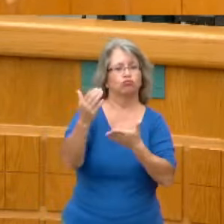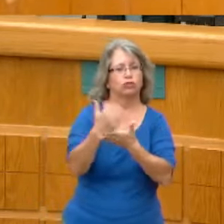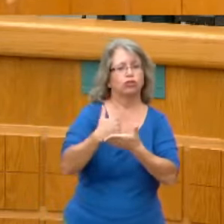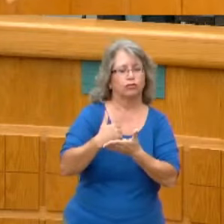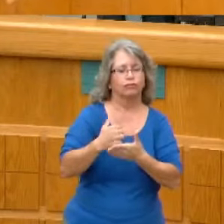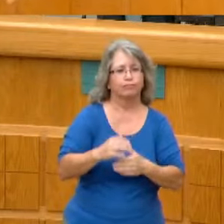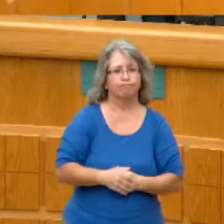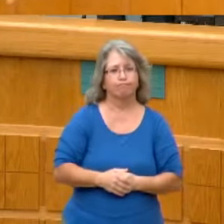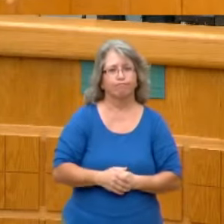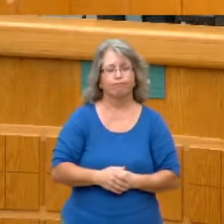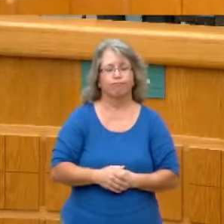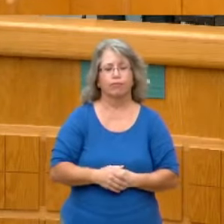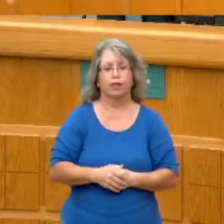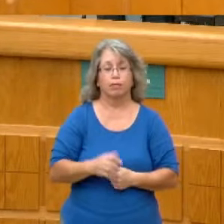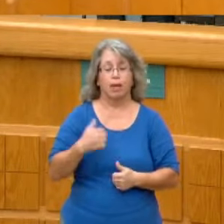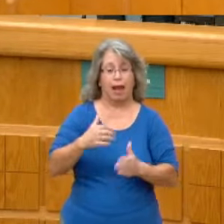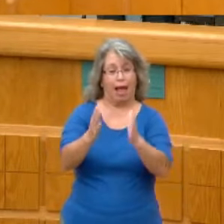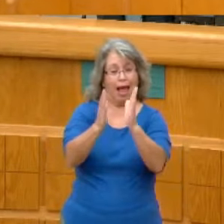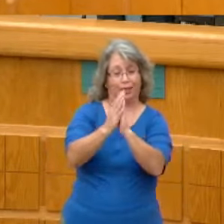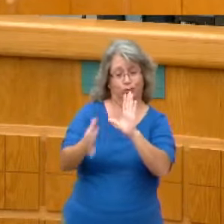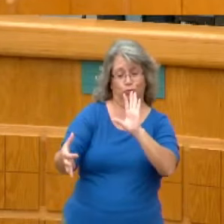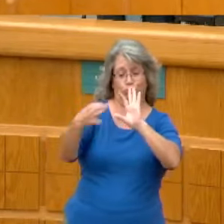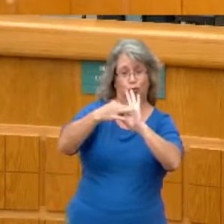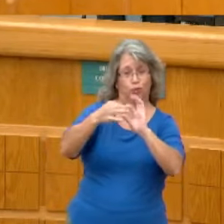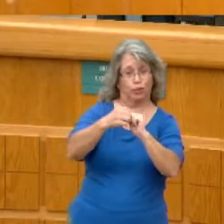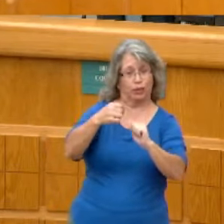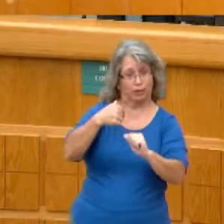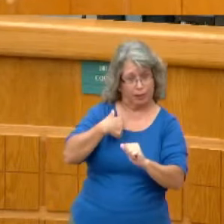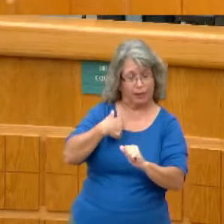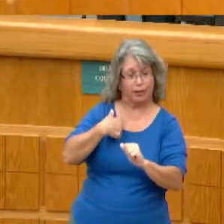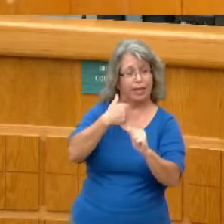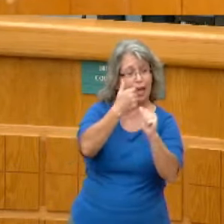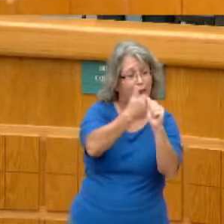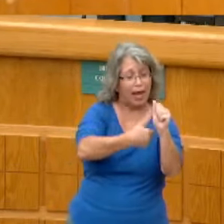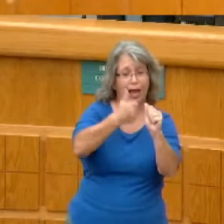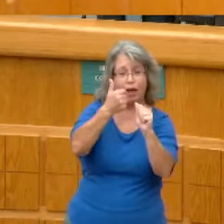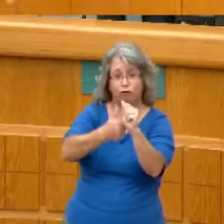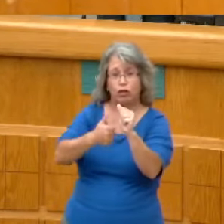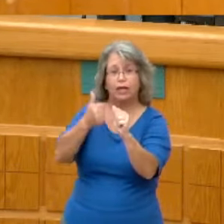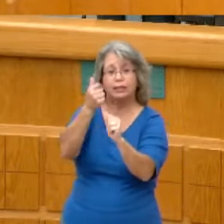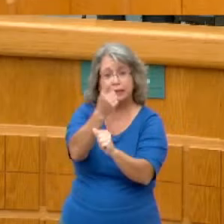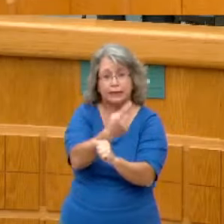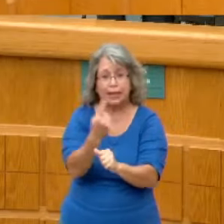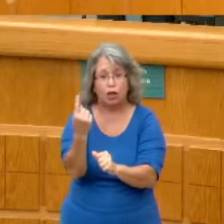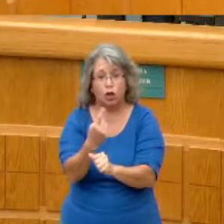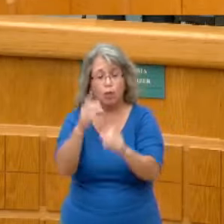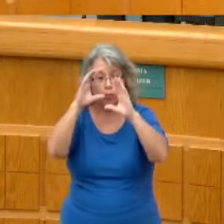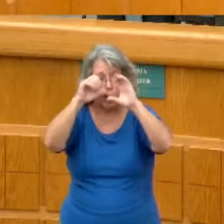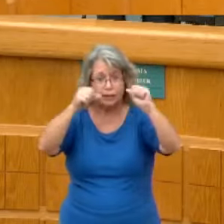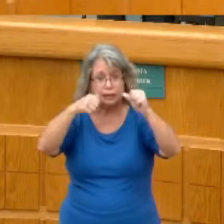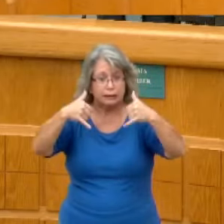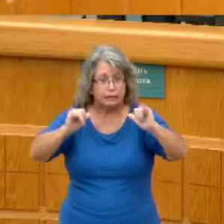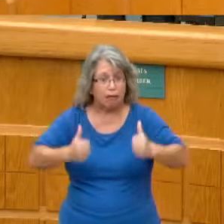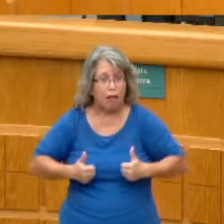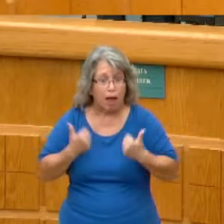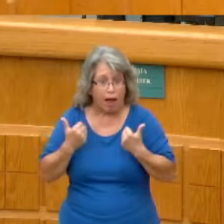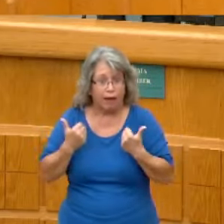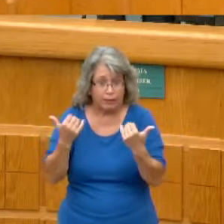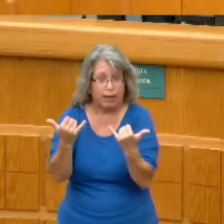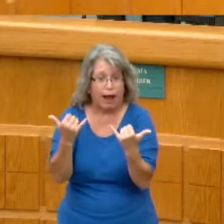to join me and every single living president of the United States in